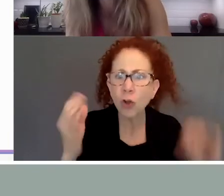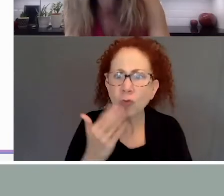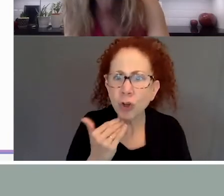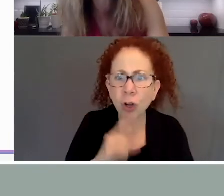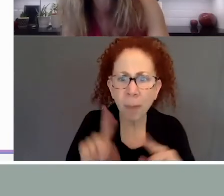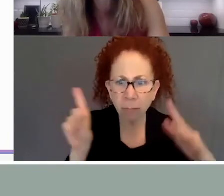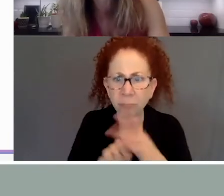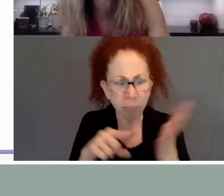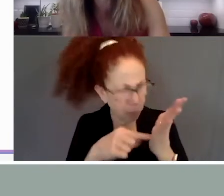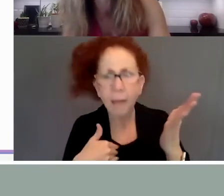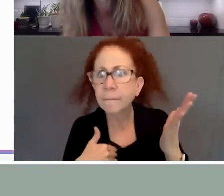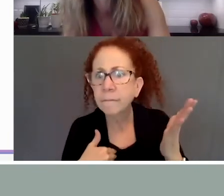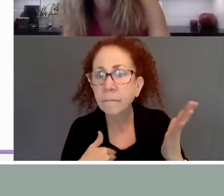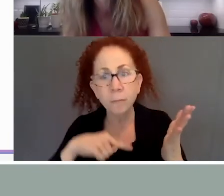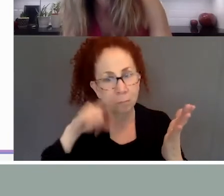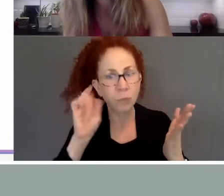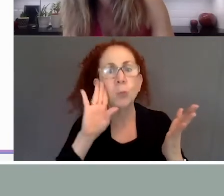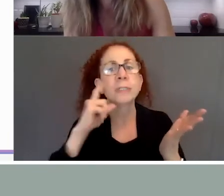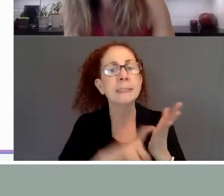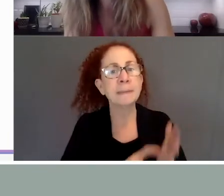being, and there's sugar in there, added sugar.